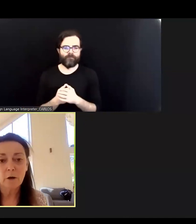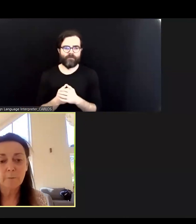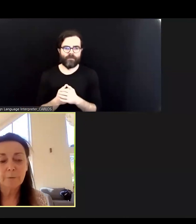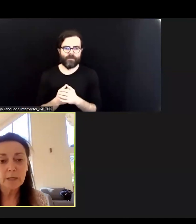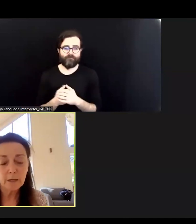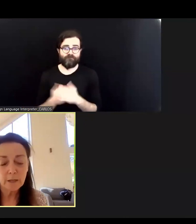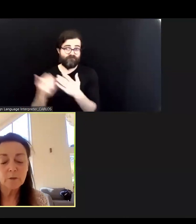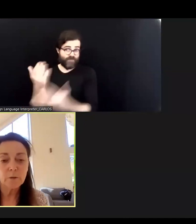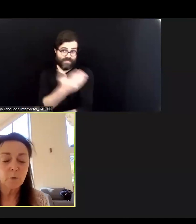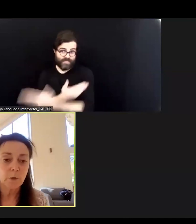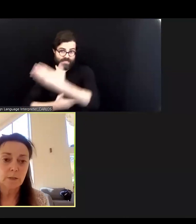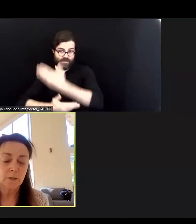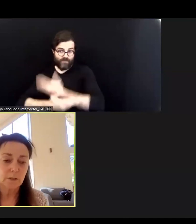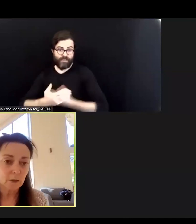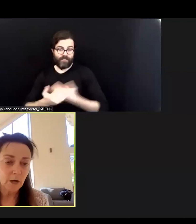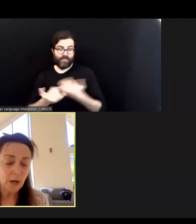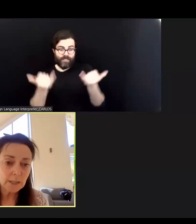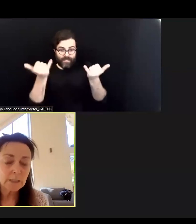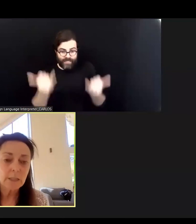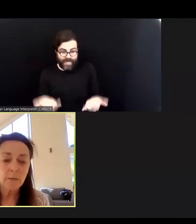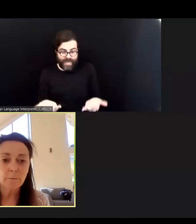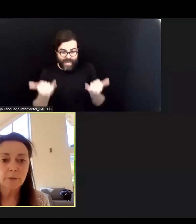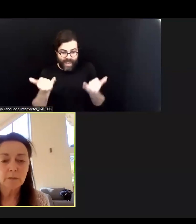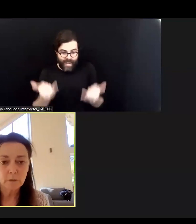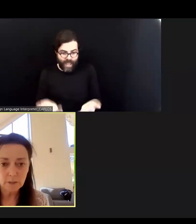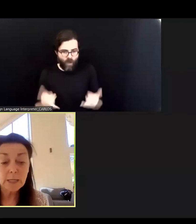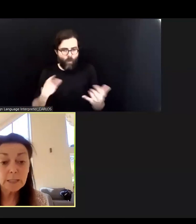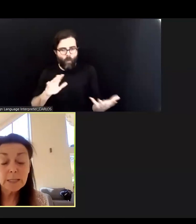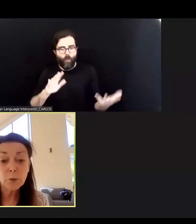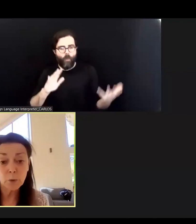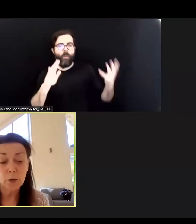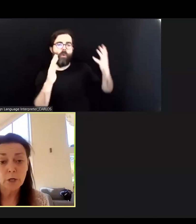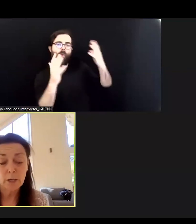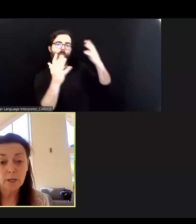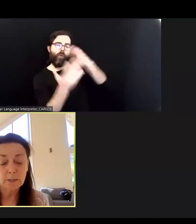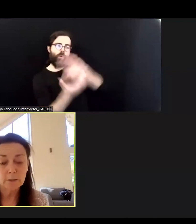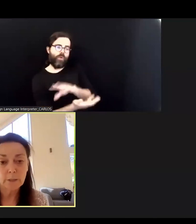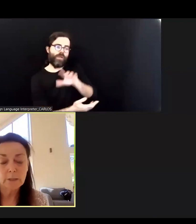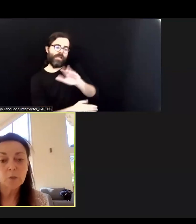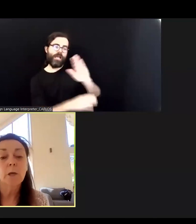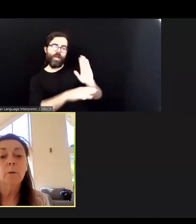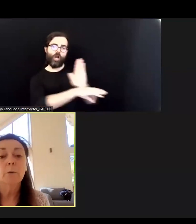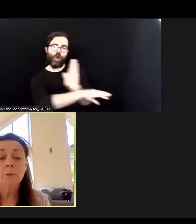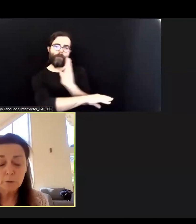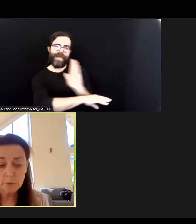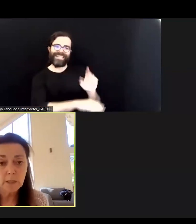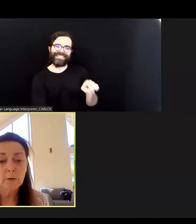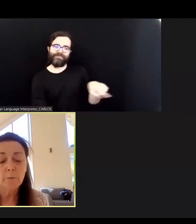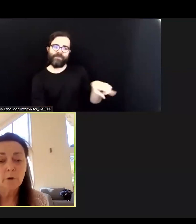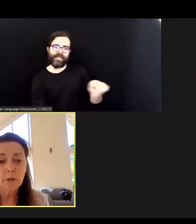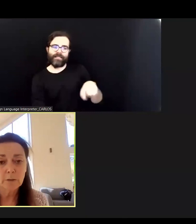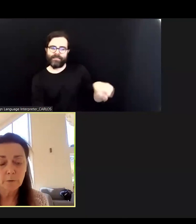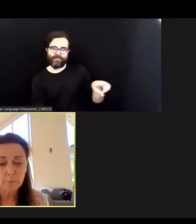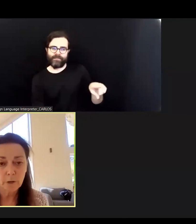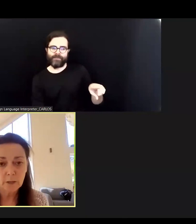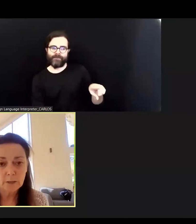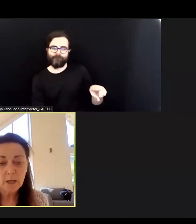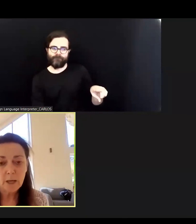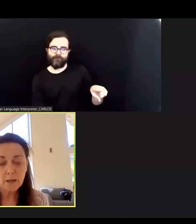testers. So that is, I think, what will be the biggest push. We also see, and this